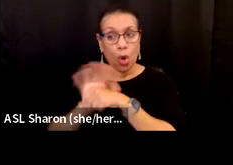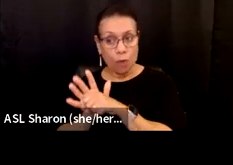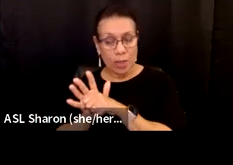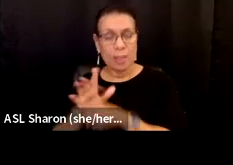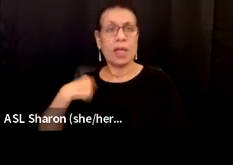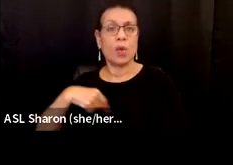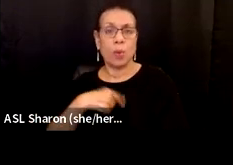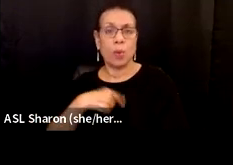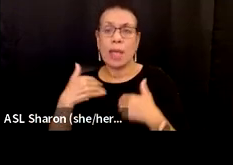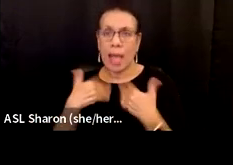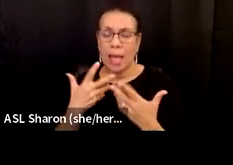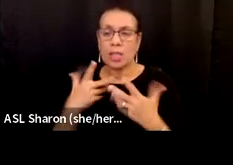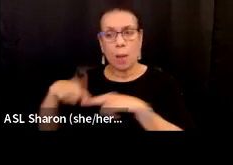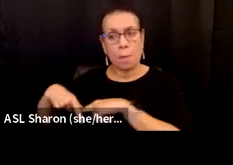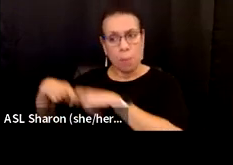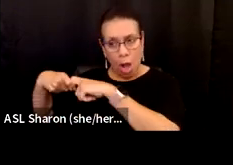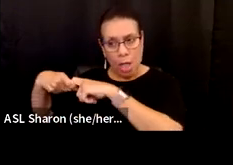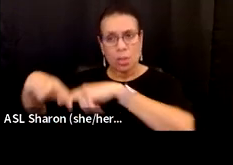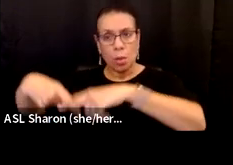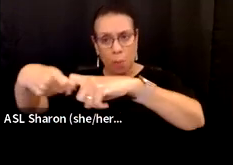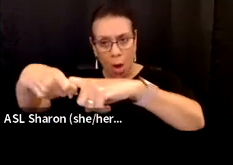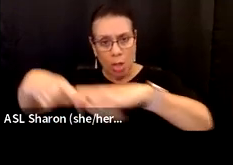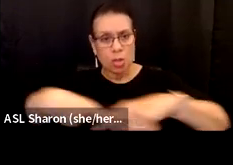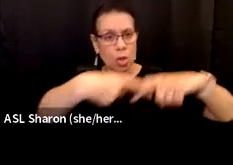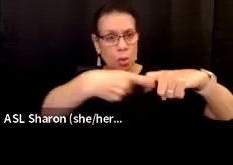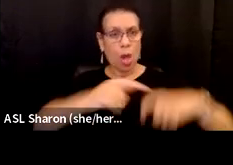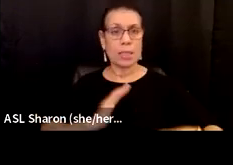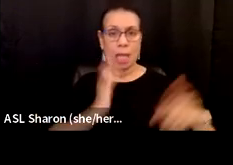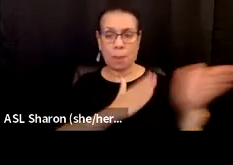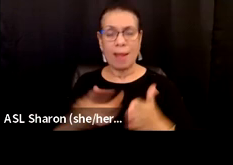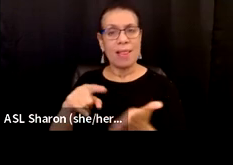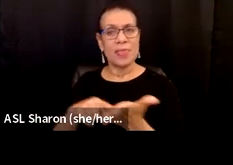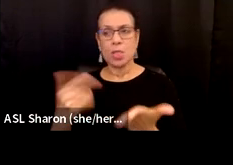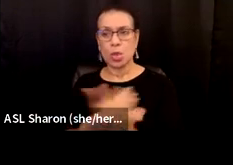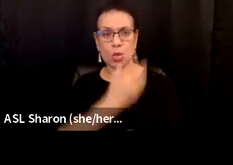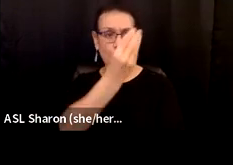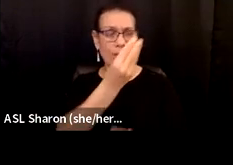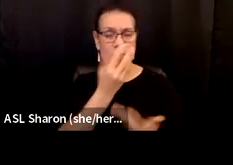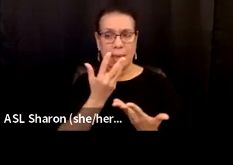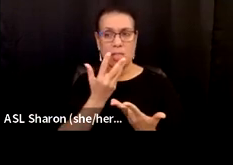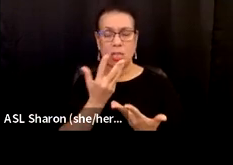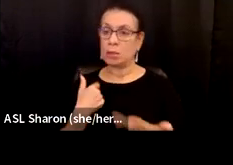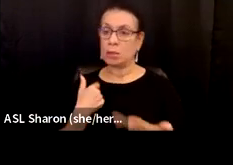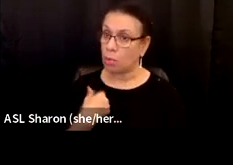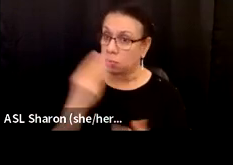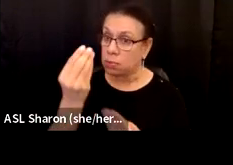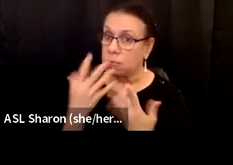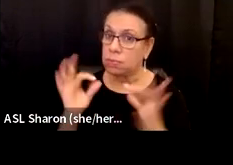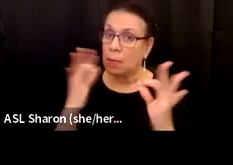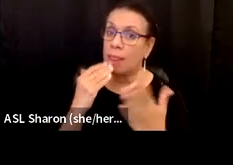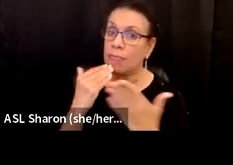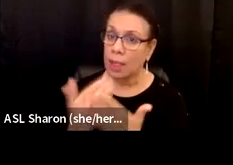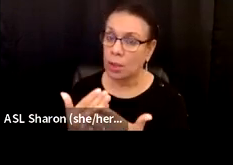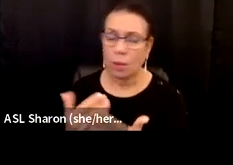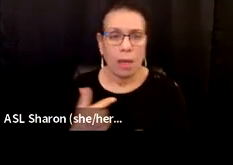had to pause much of bill pps planning this information was new to me and i'm glad that they were able to share it with me i was